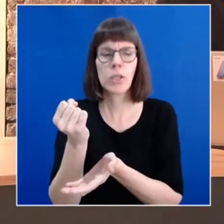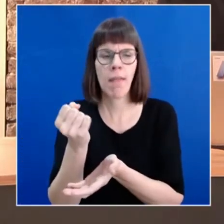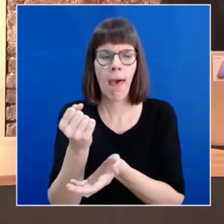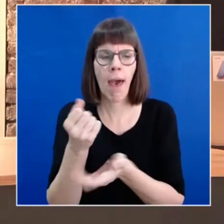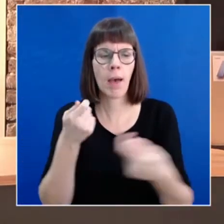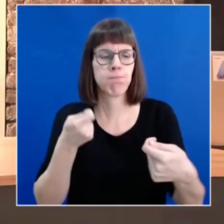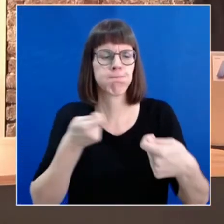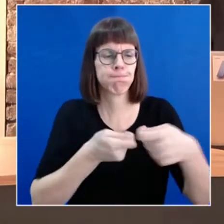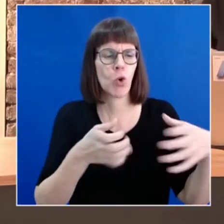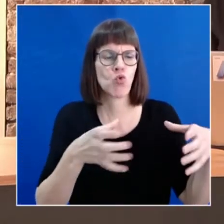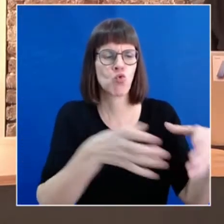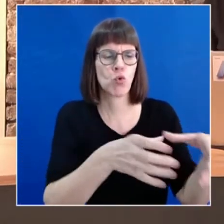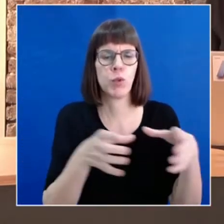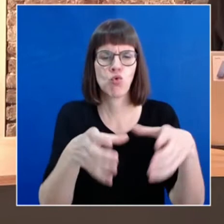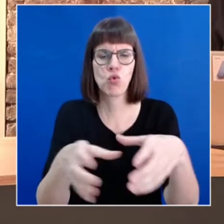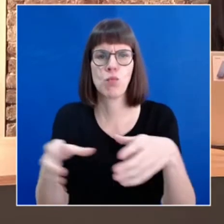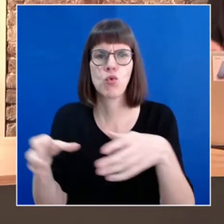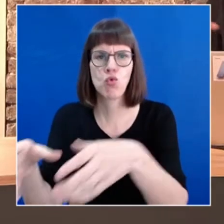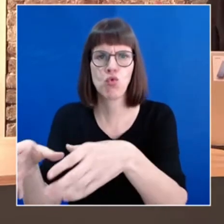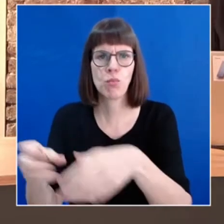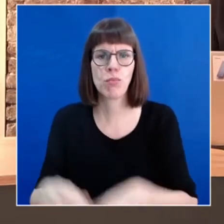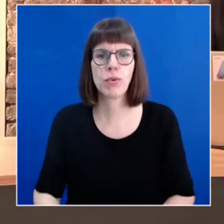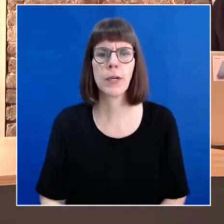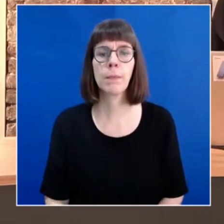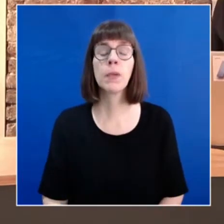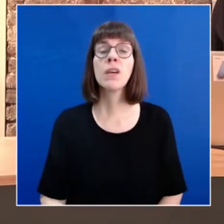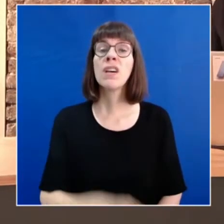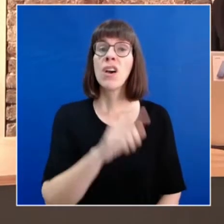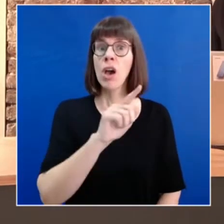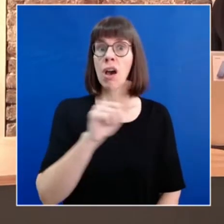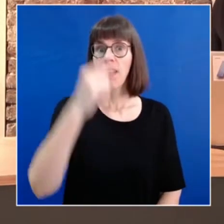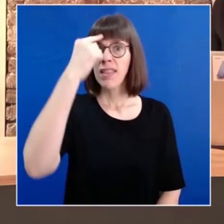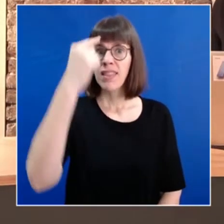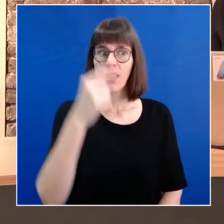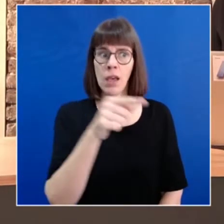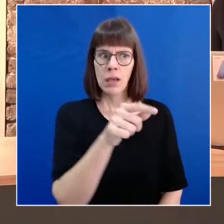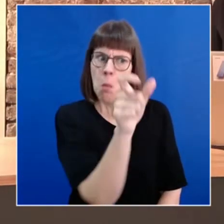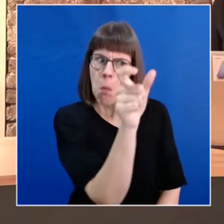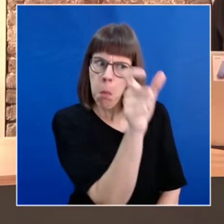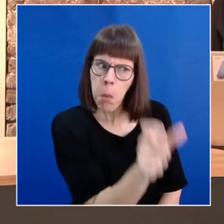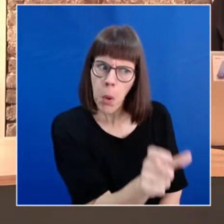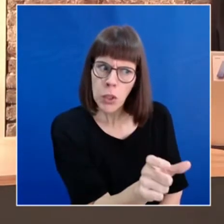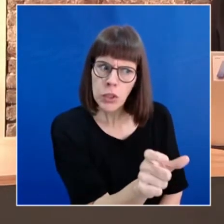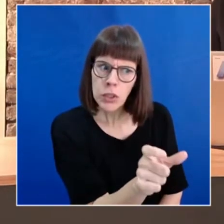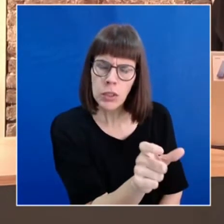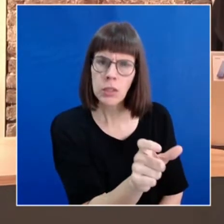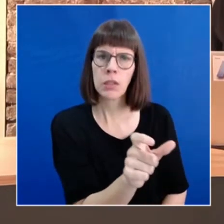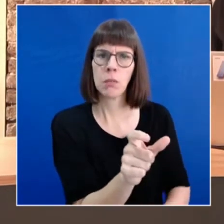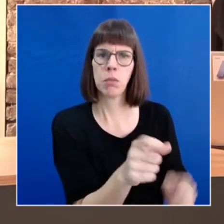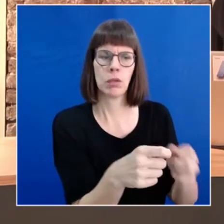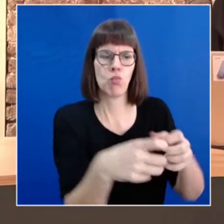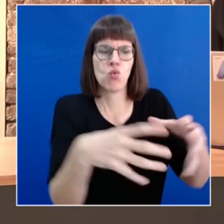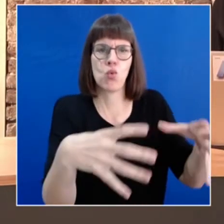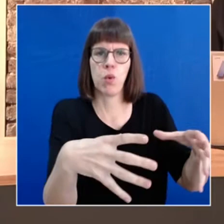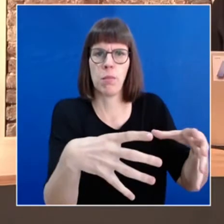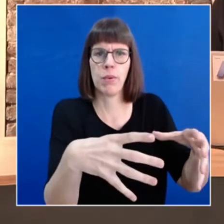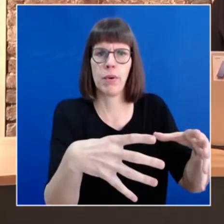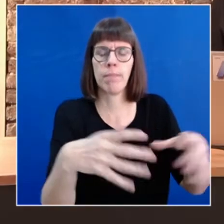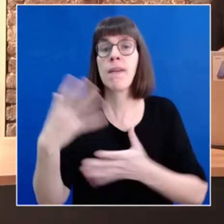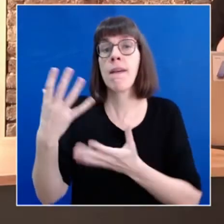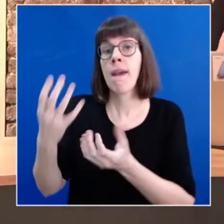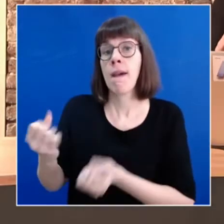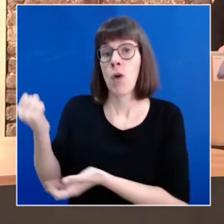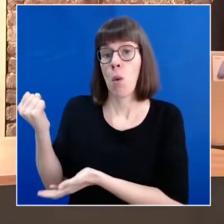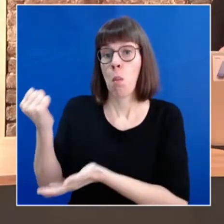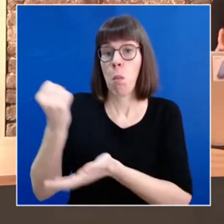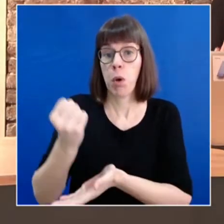Don't think about a person individually, but on the grouped basis. And then you have the budgets, but also the funds on